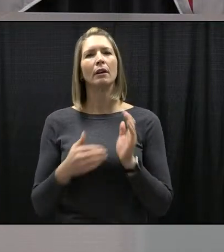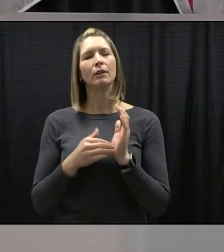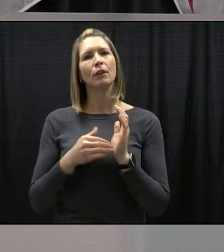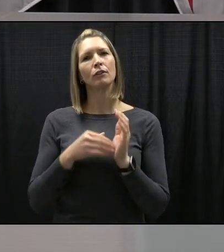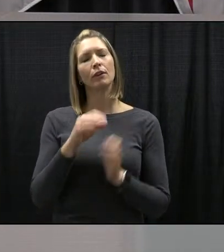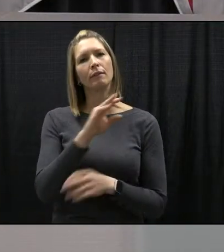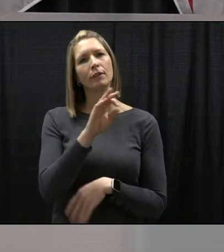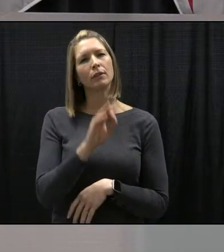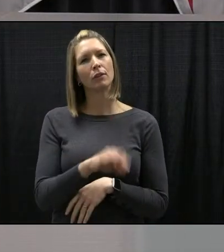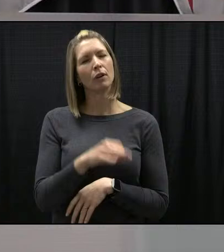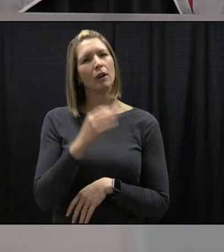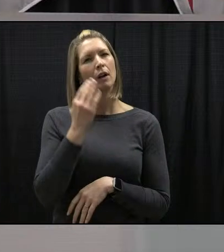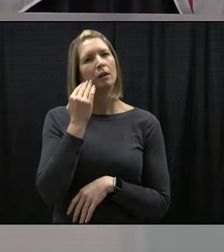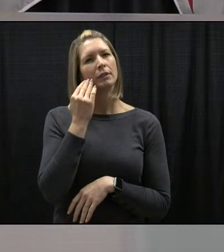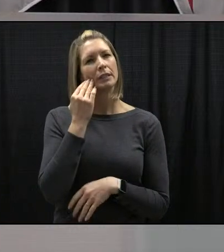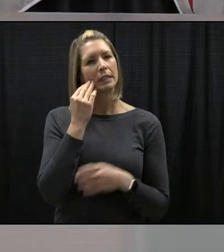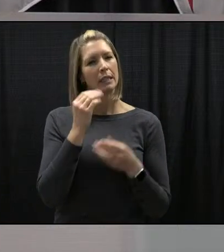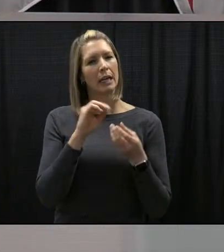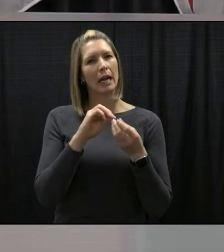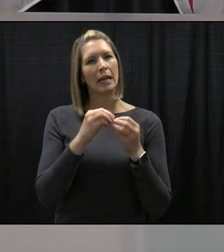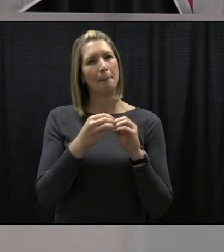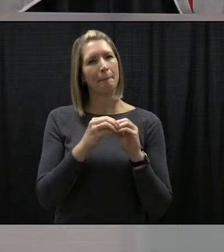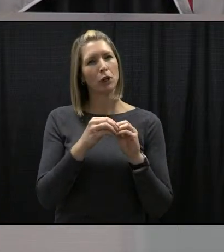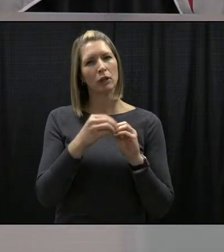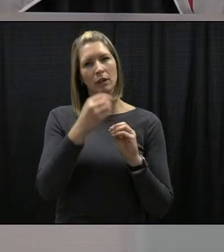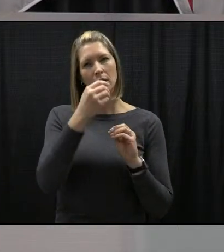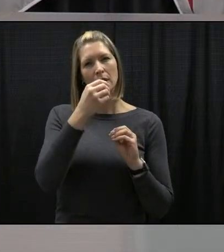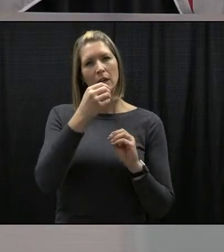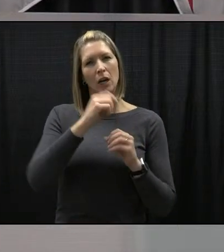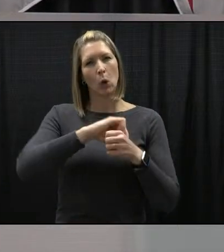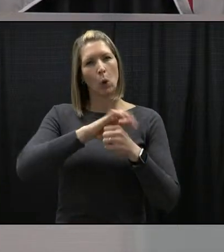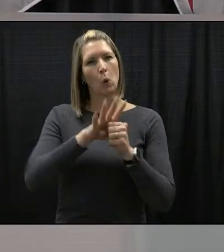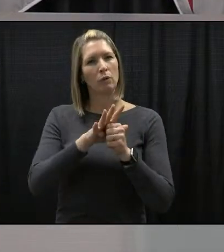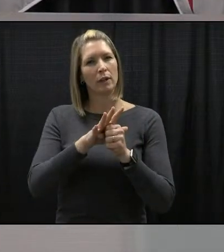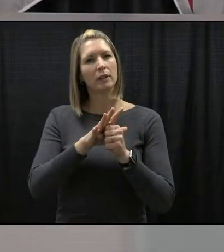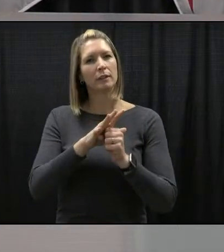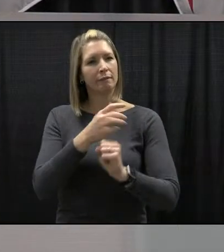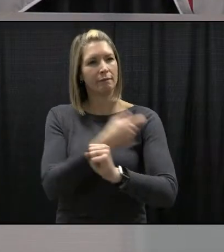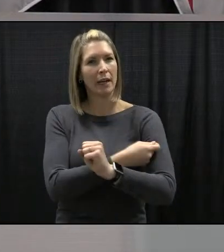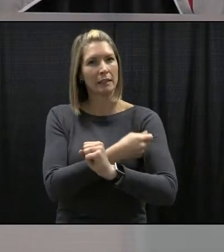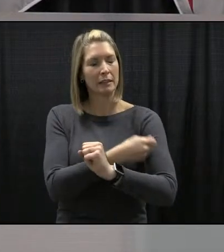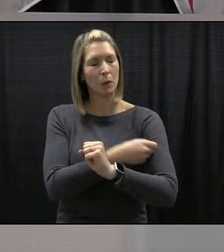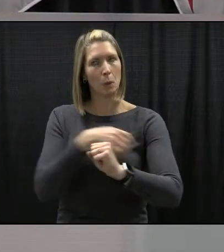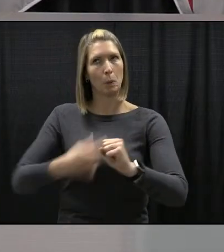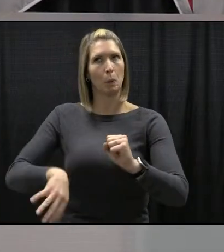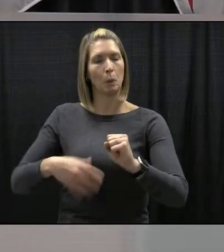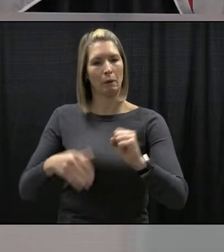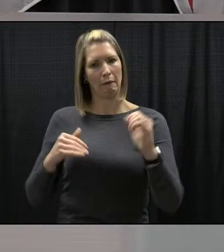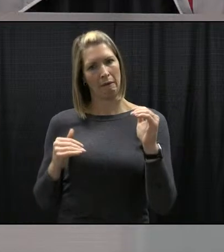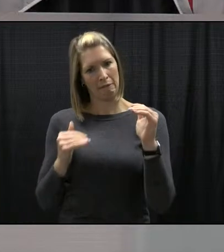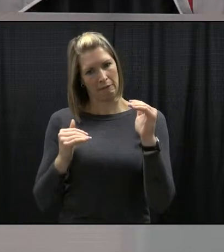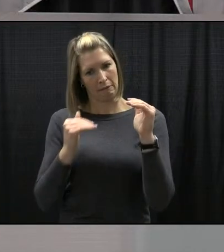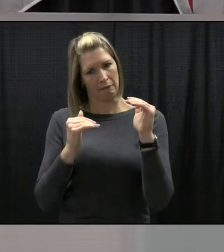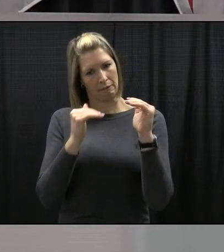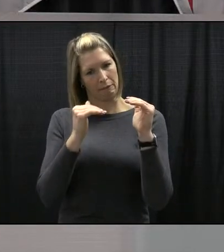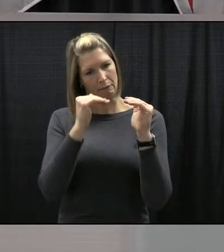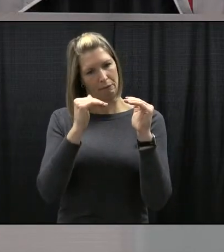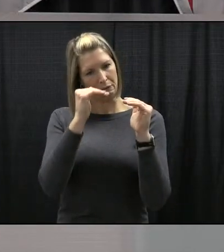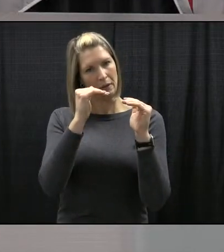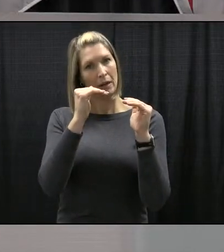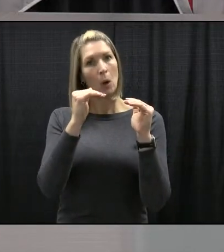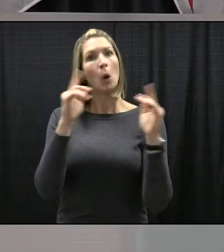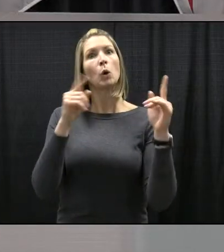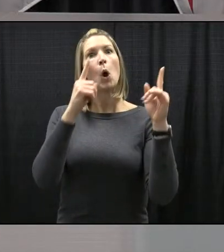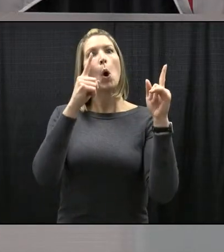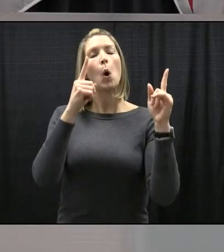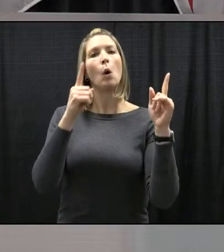you mentioned the climbing vaccination numbers. We're very close to hitting the 90%, that was a goal that you and the rest of the government